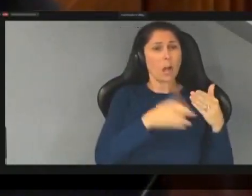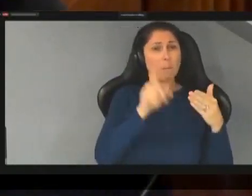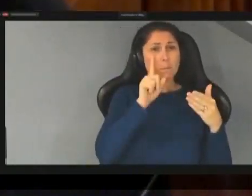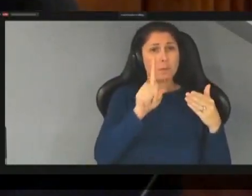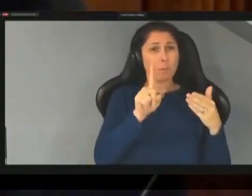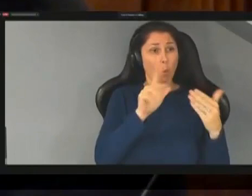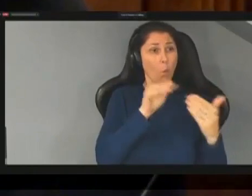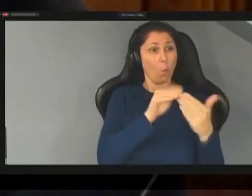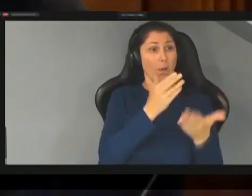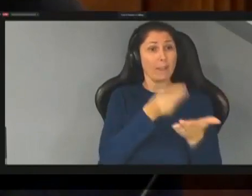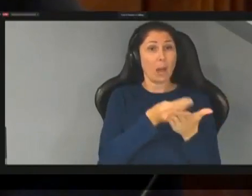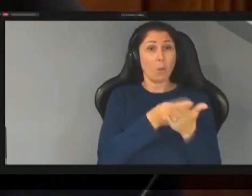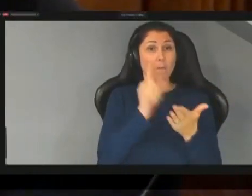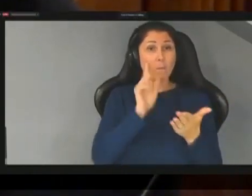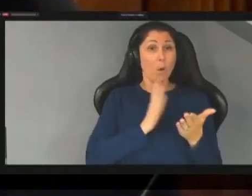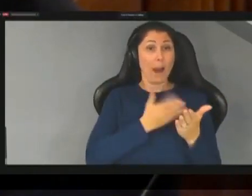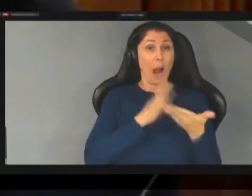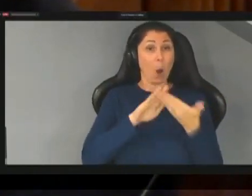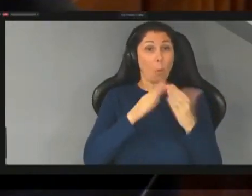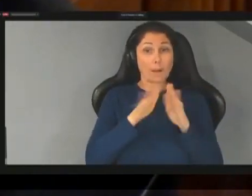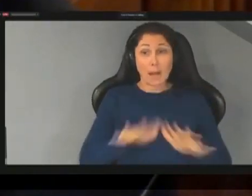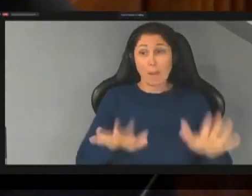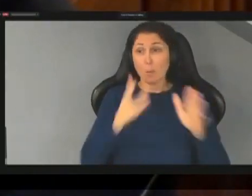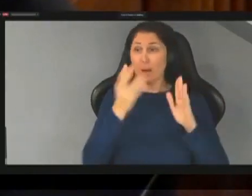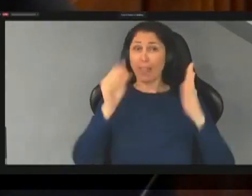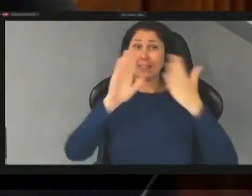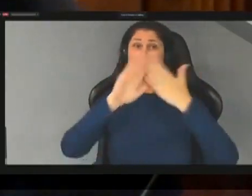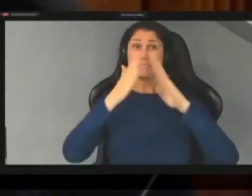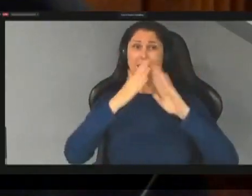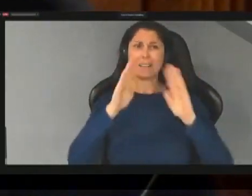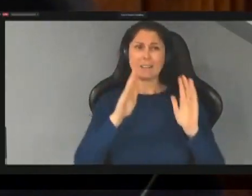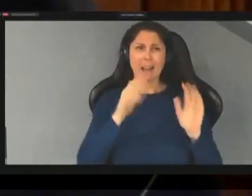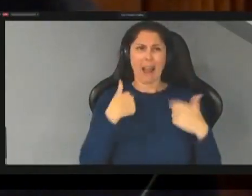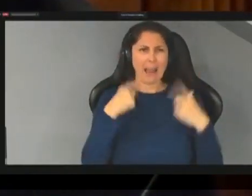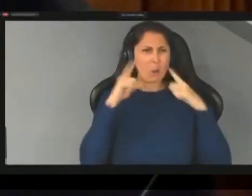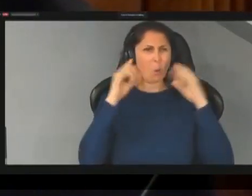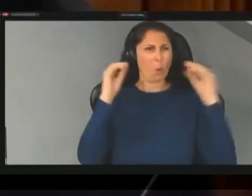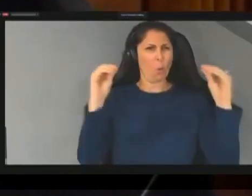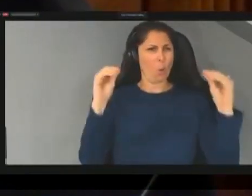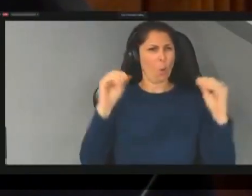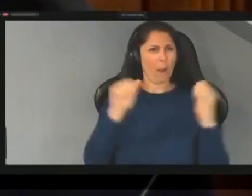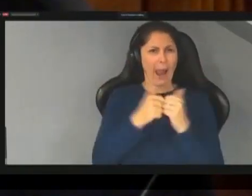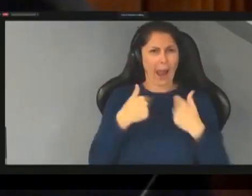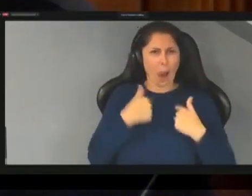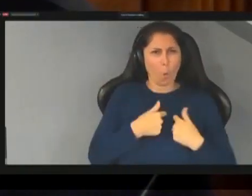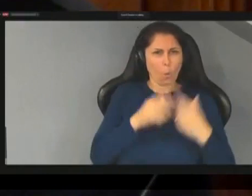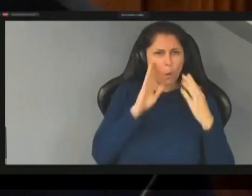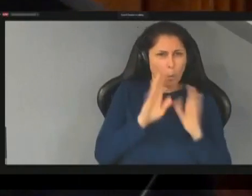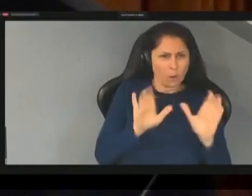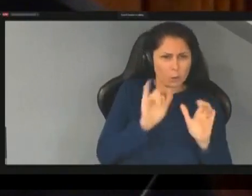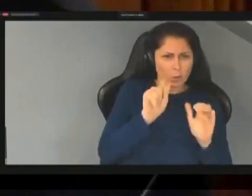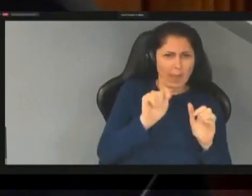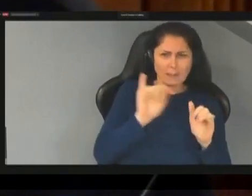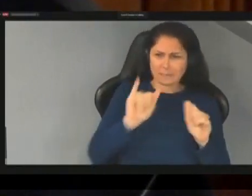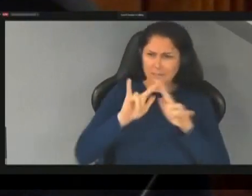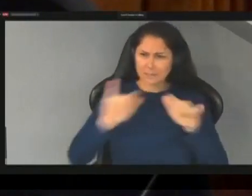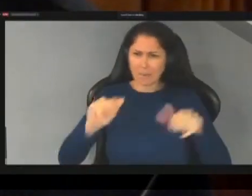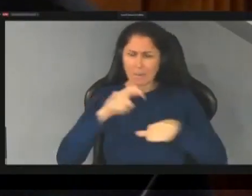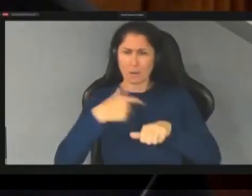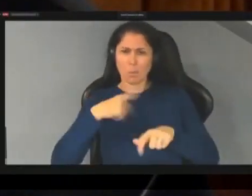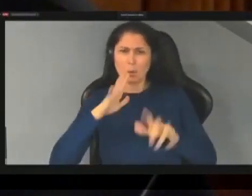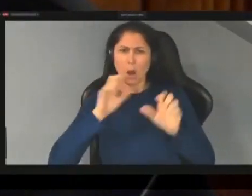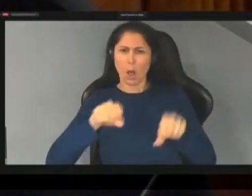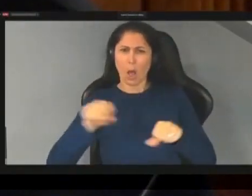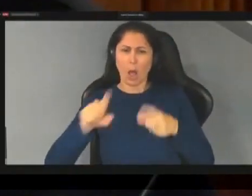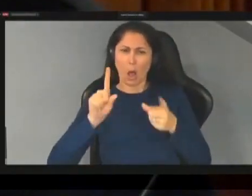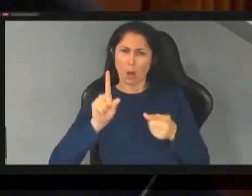And I'm not hearing any conversation about how we're going to do that while we are simultaneously talking about the possible recommendation to eliminate the